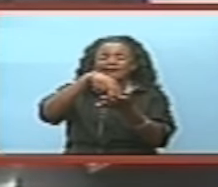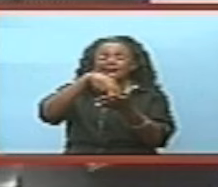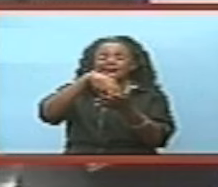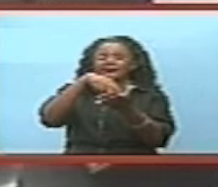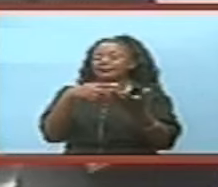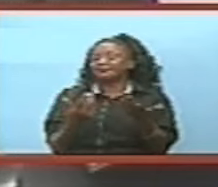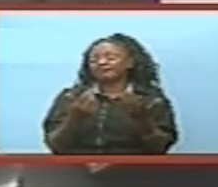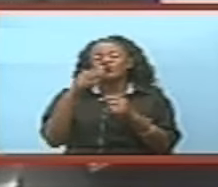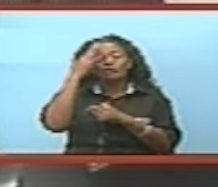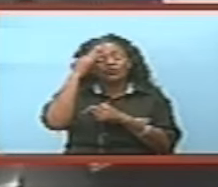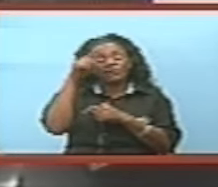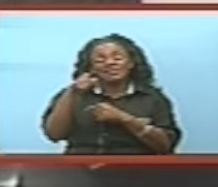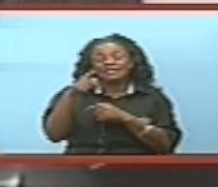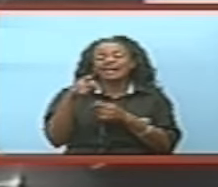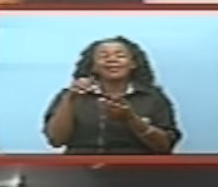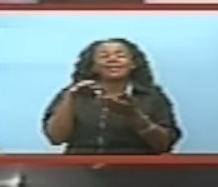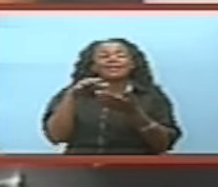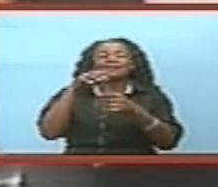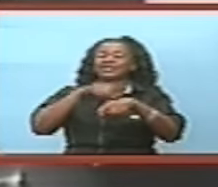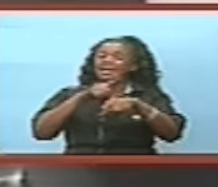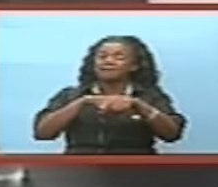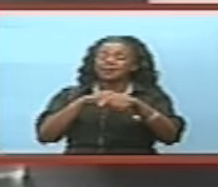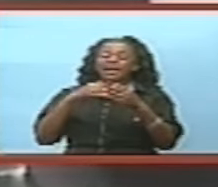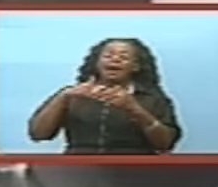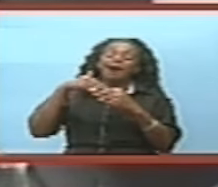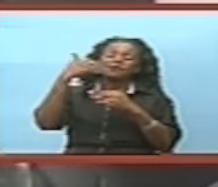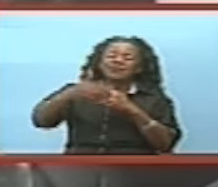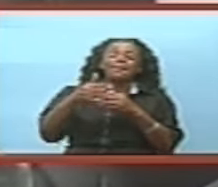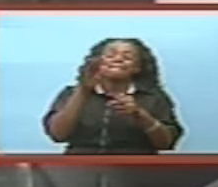NTV. Century, imagine, after so many years of leadership,